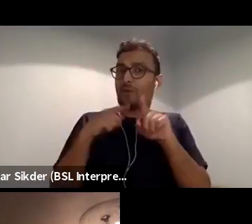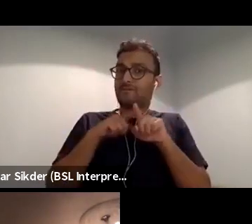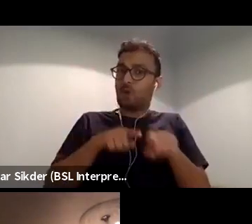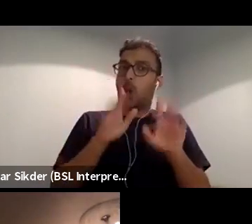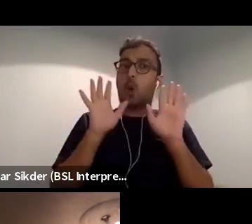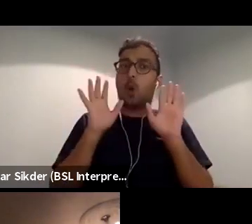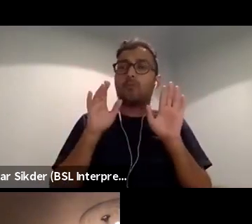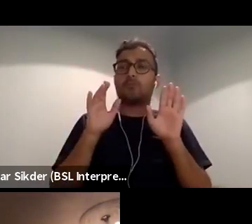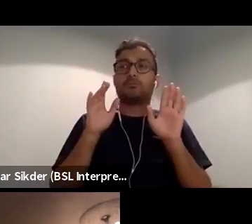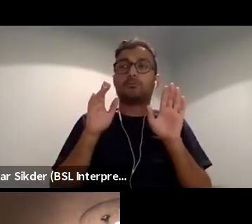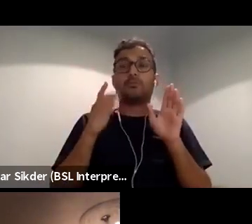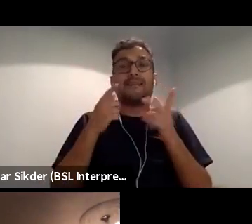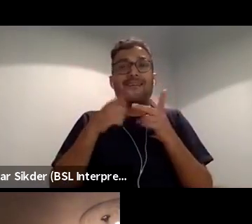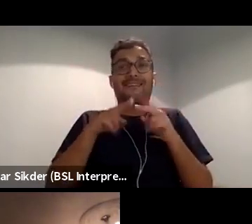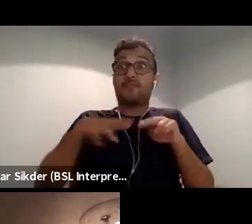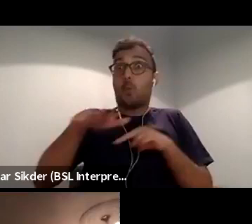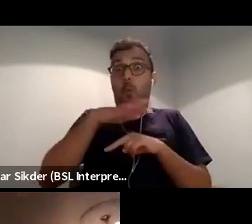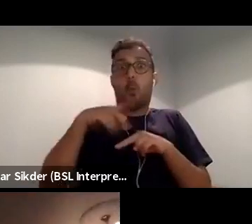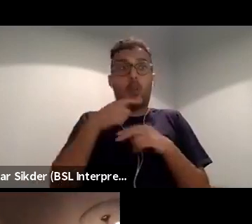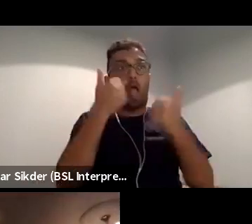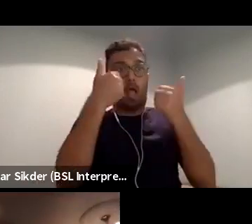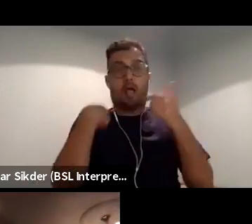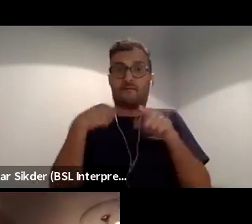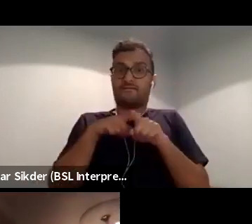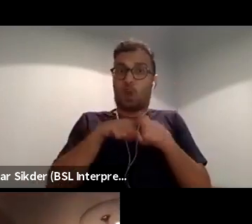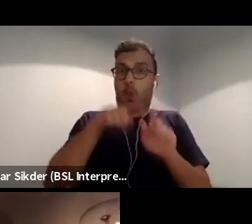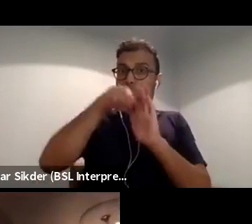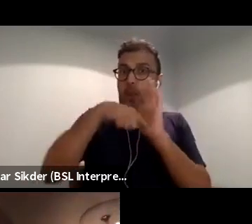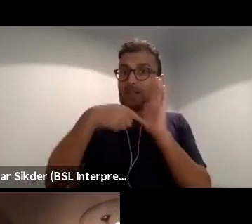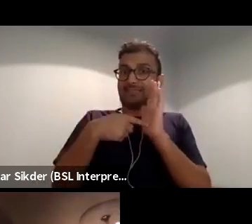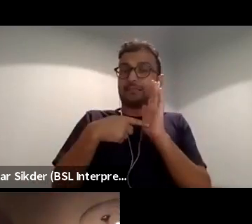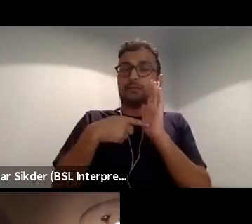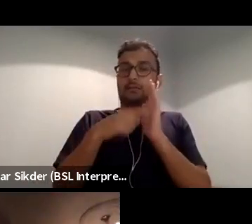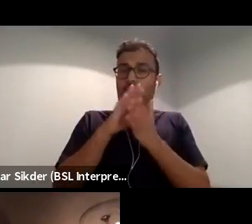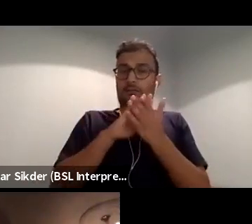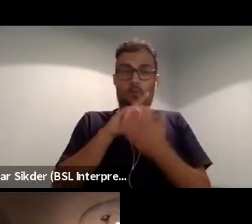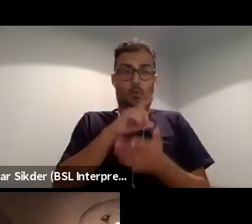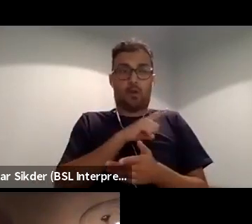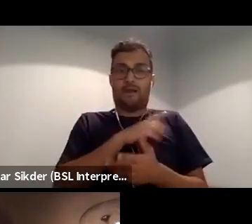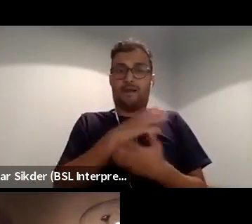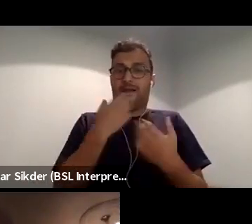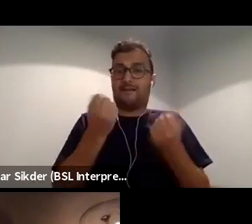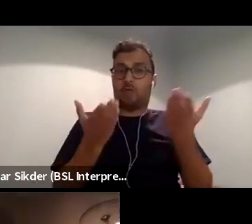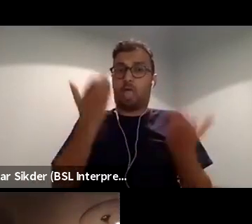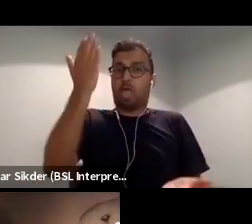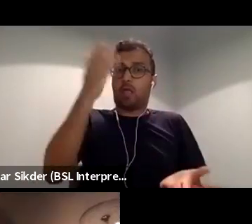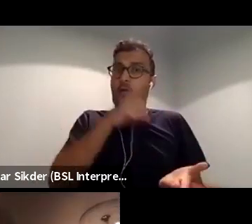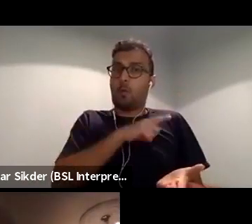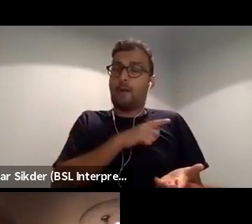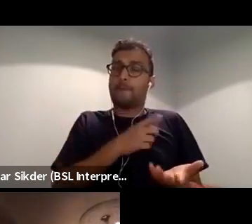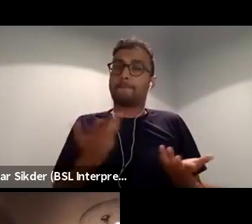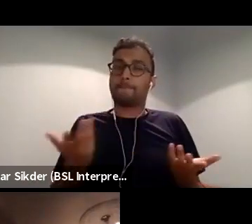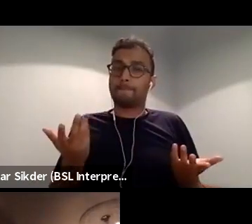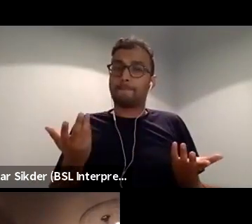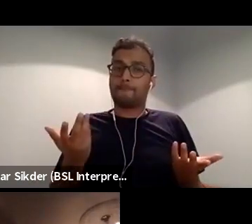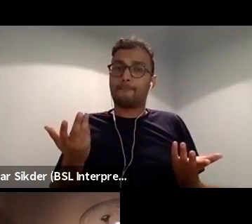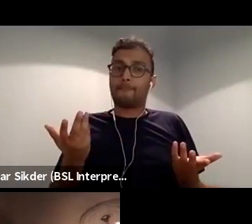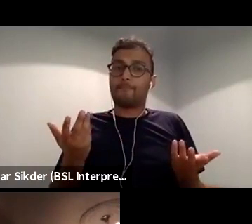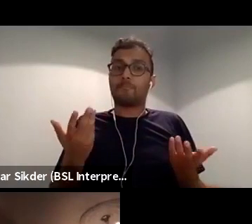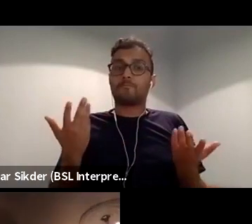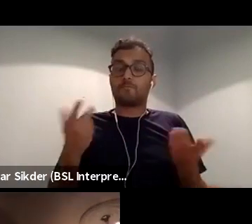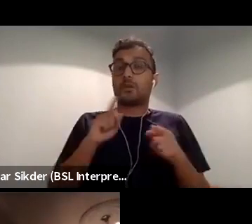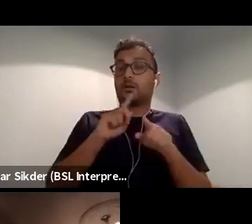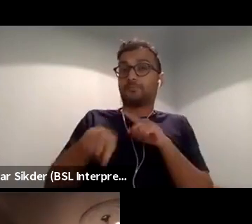this inconsistency and disproportionality? Yeah, well, but I guess that's part of my point, Rizwana, in